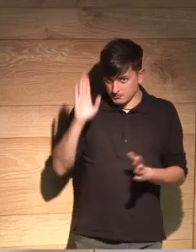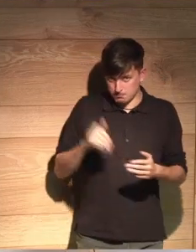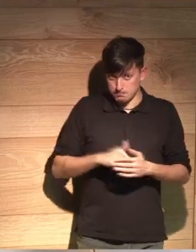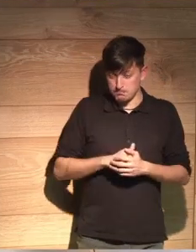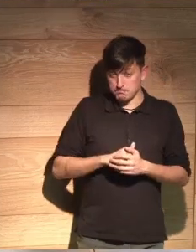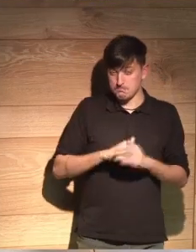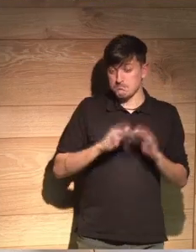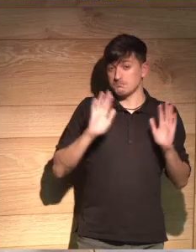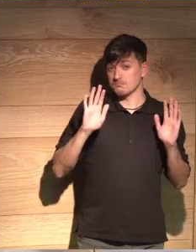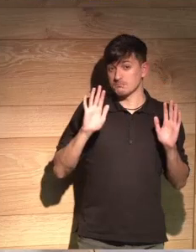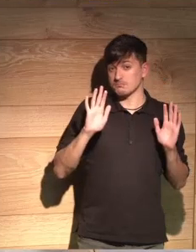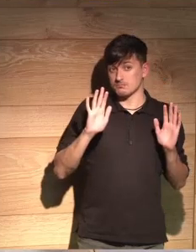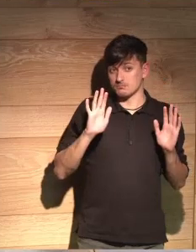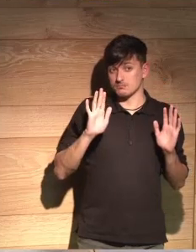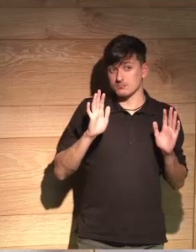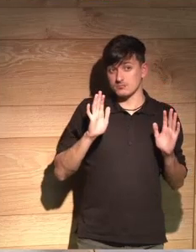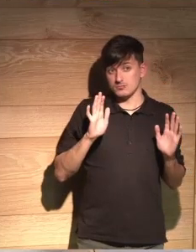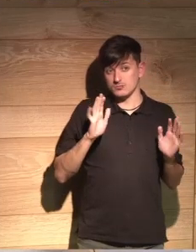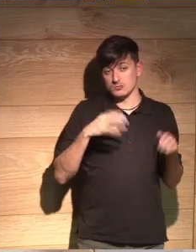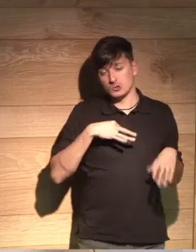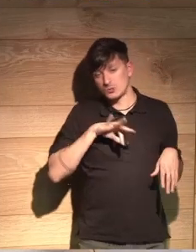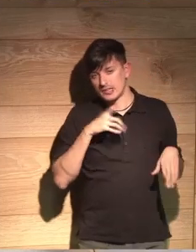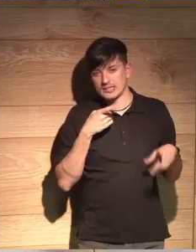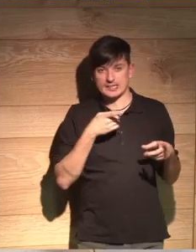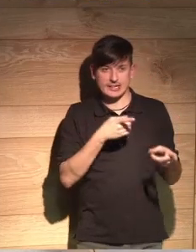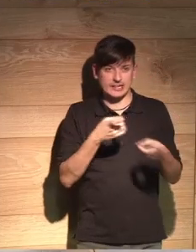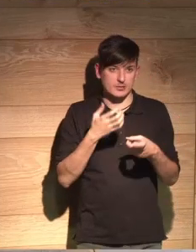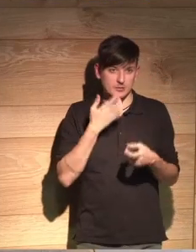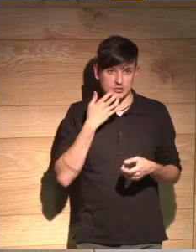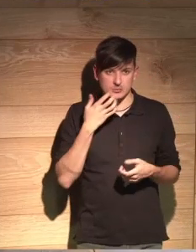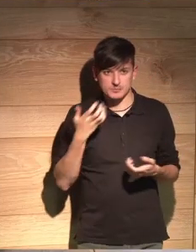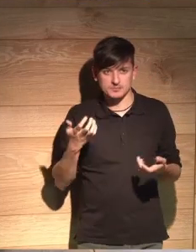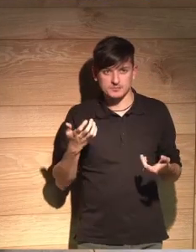years to come we won't have wars, but